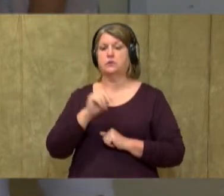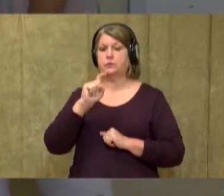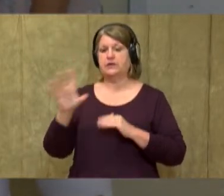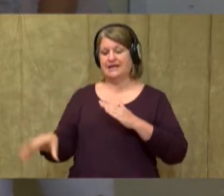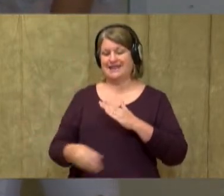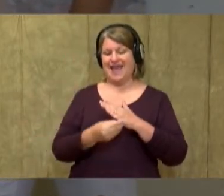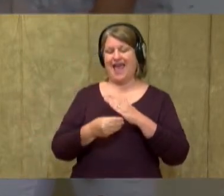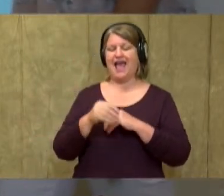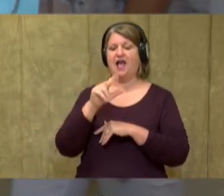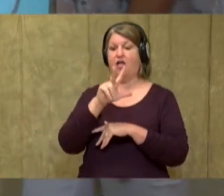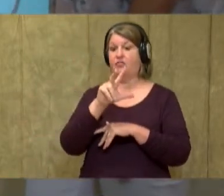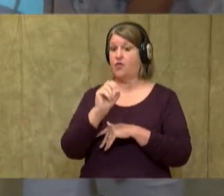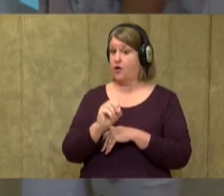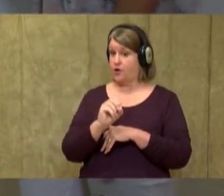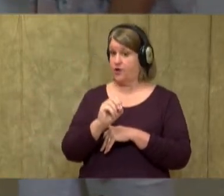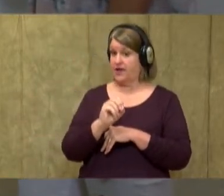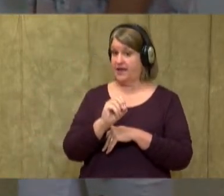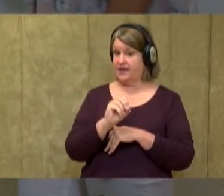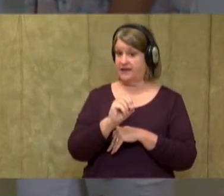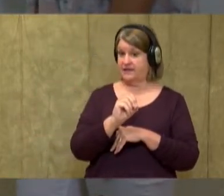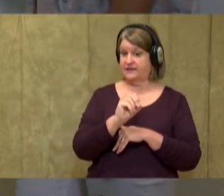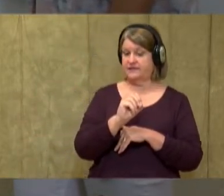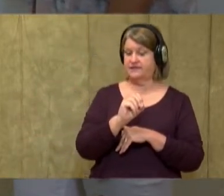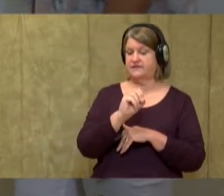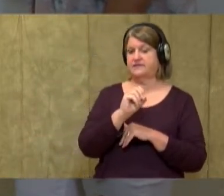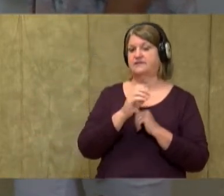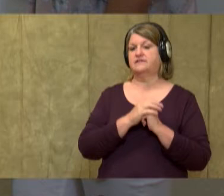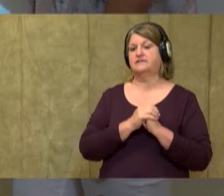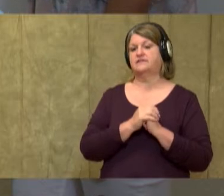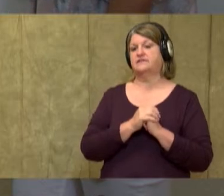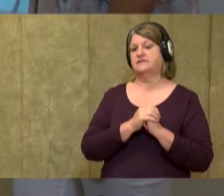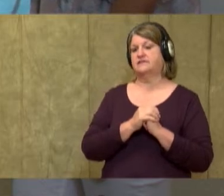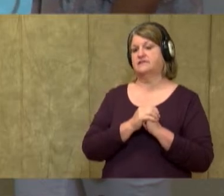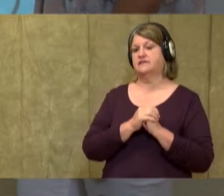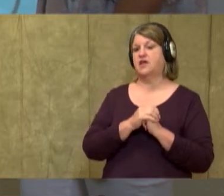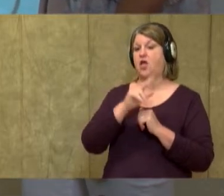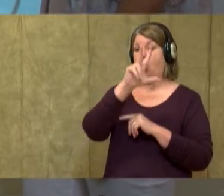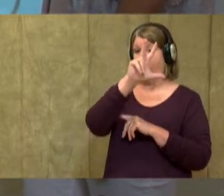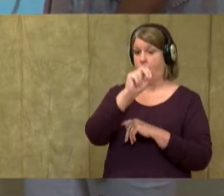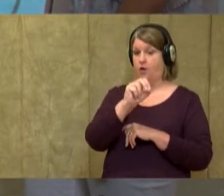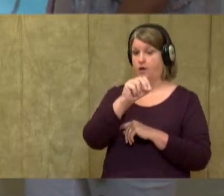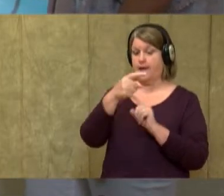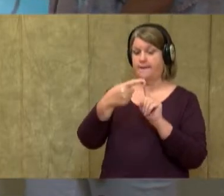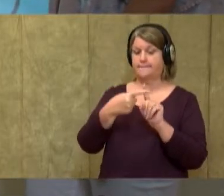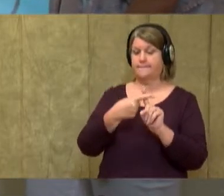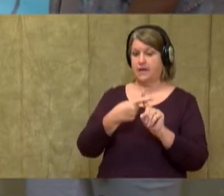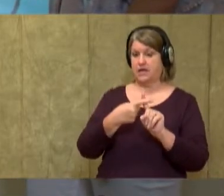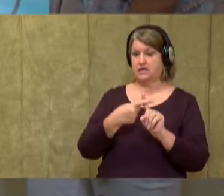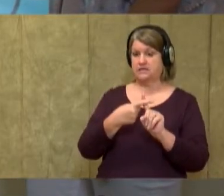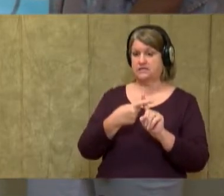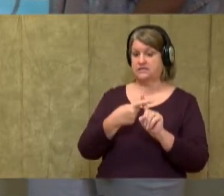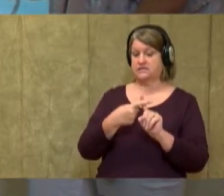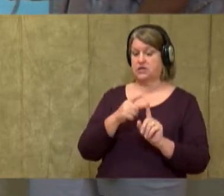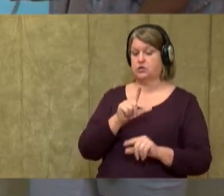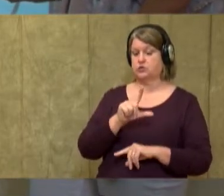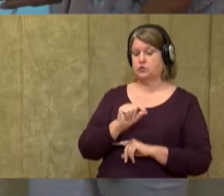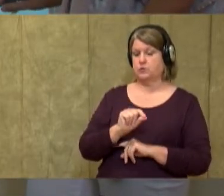the 30 to it. So 30 plus